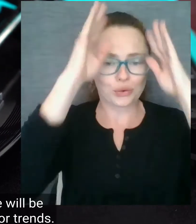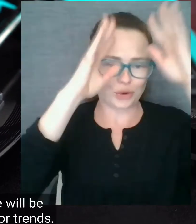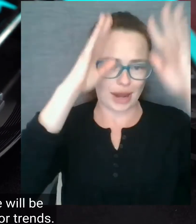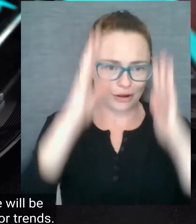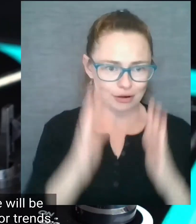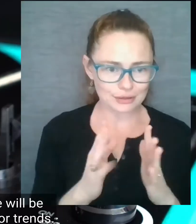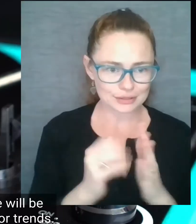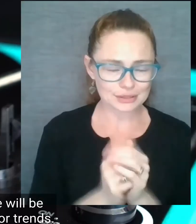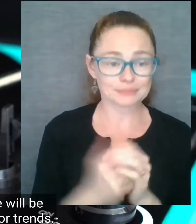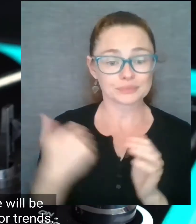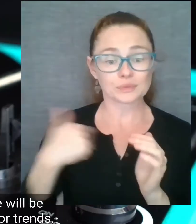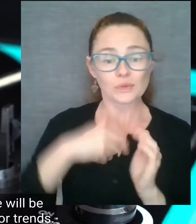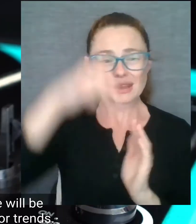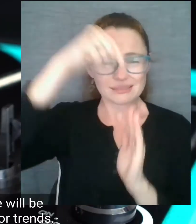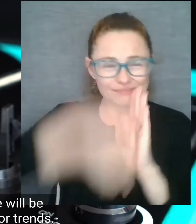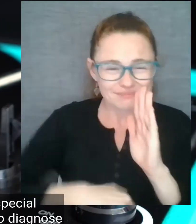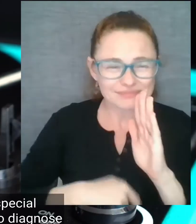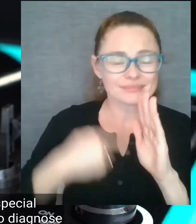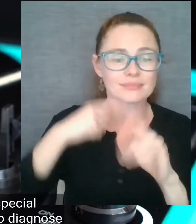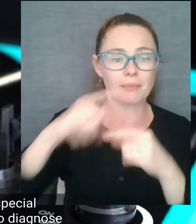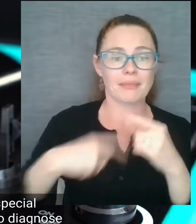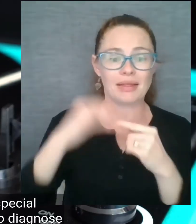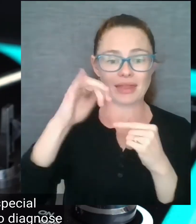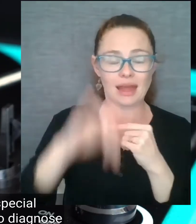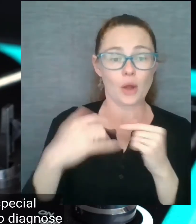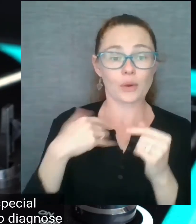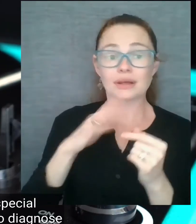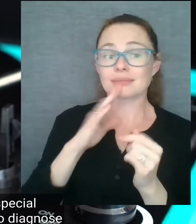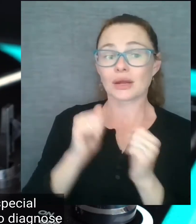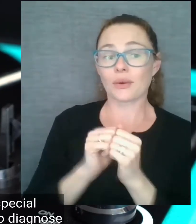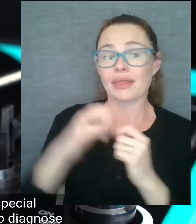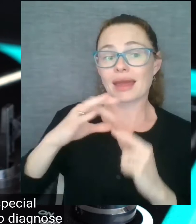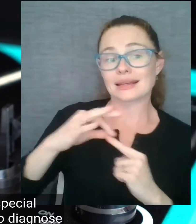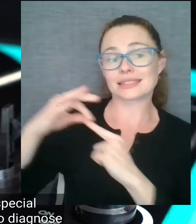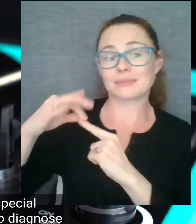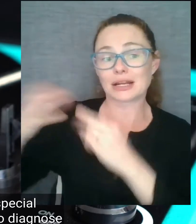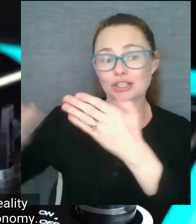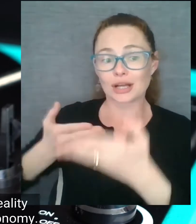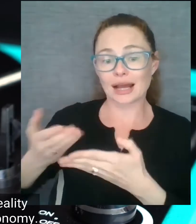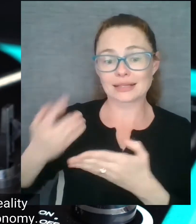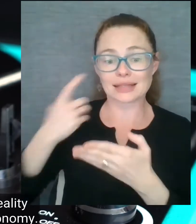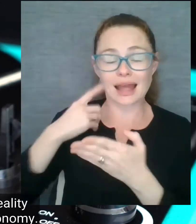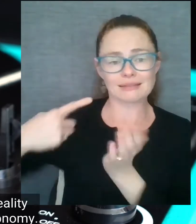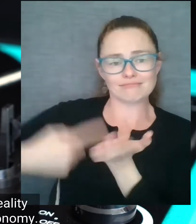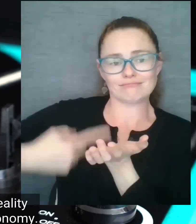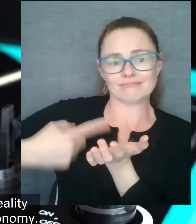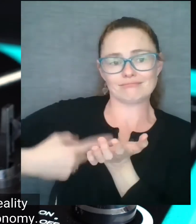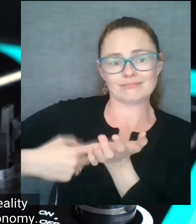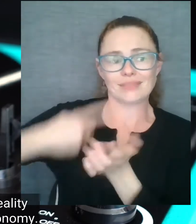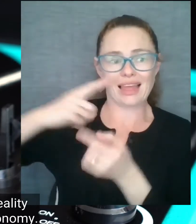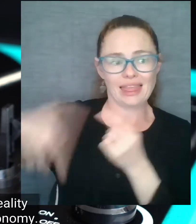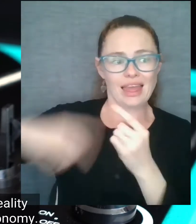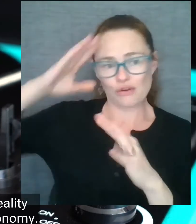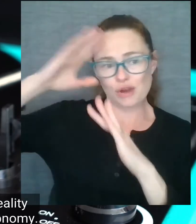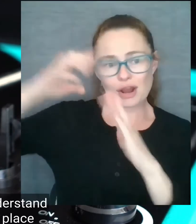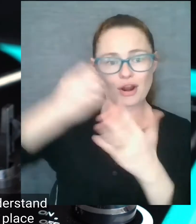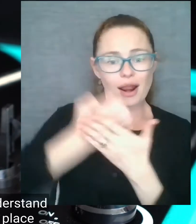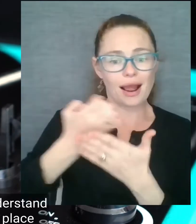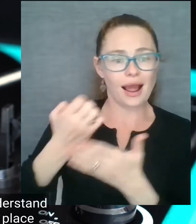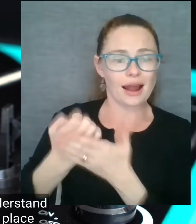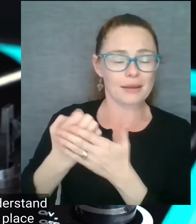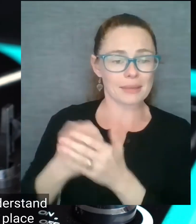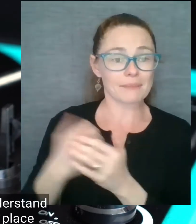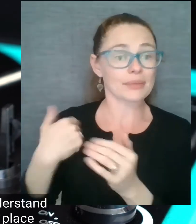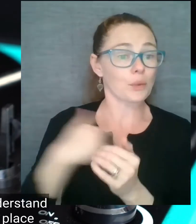be going deep on creator trends. We'll speak to a special guest and ask them to diagnose the newfound reality of the creator economy.